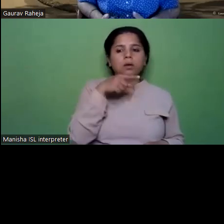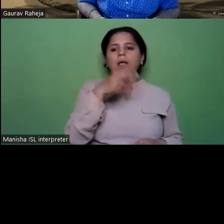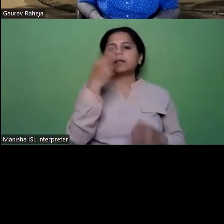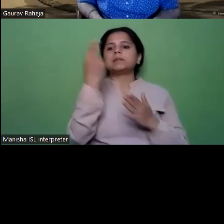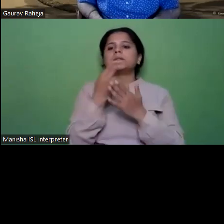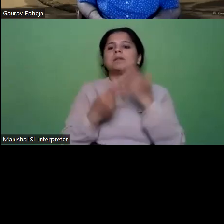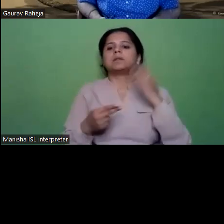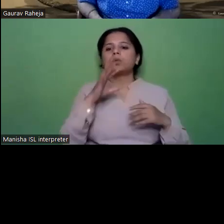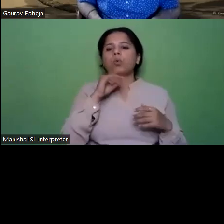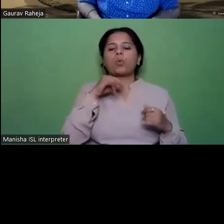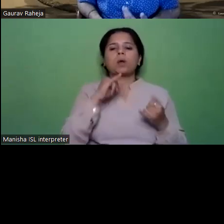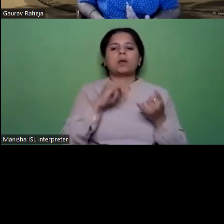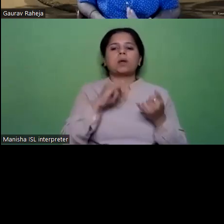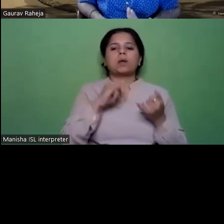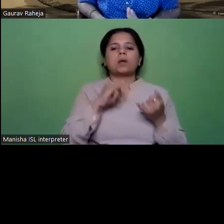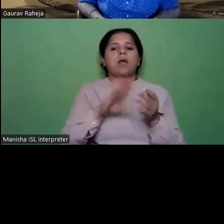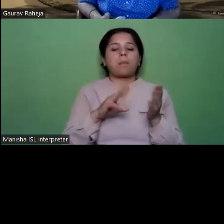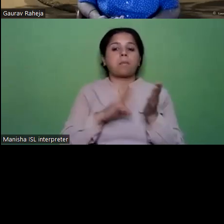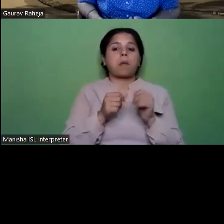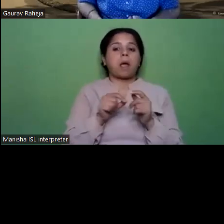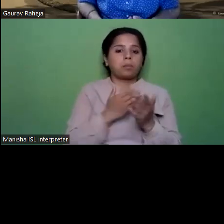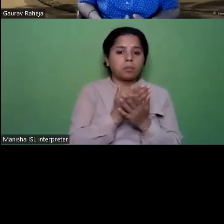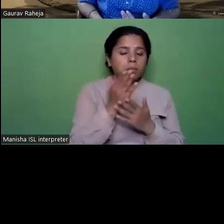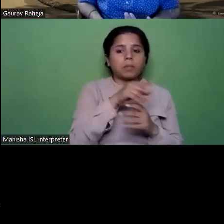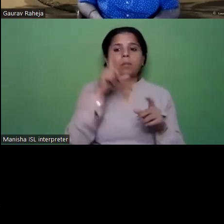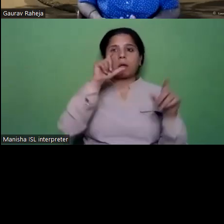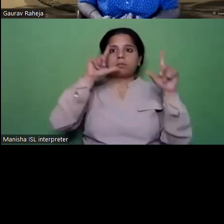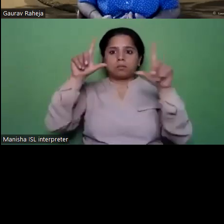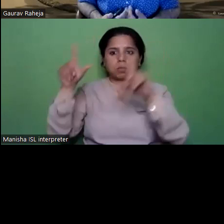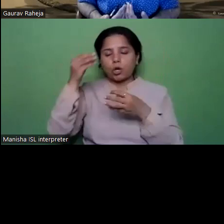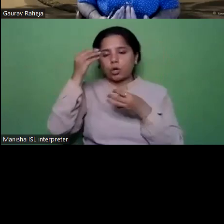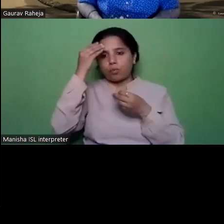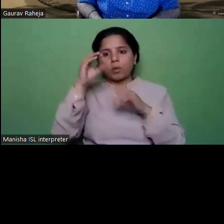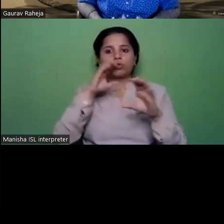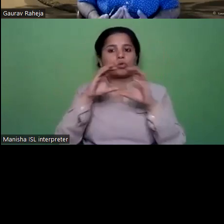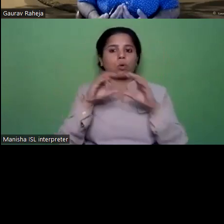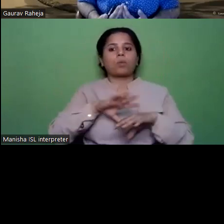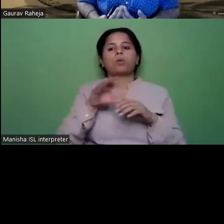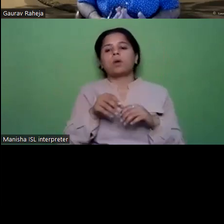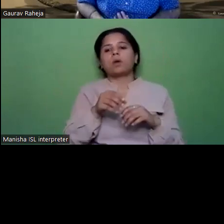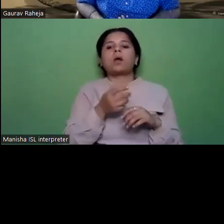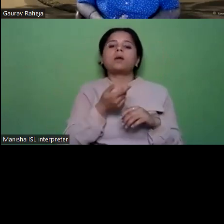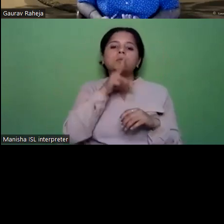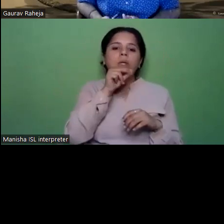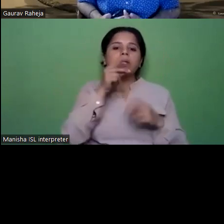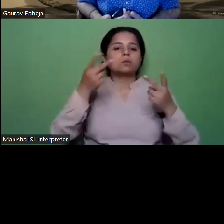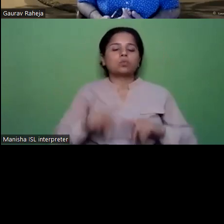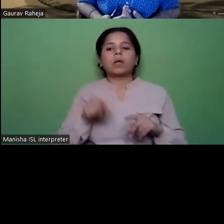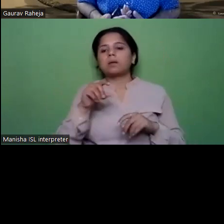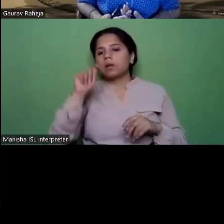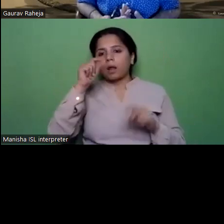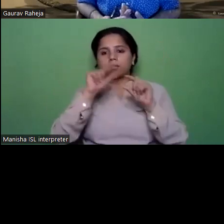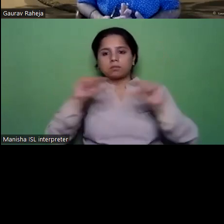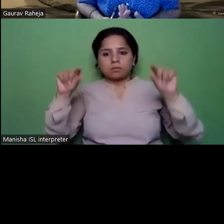sensory systems includes maps, signage, information, communication, speech to text, and other forms